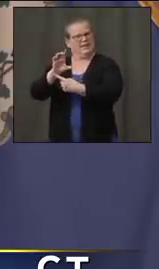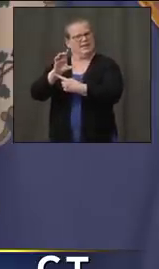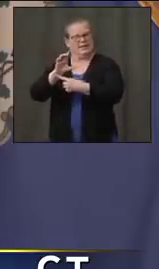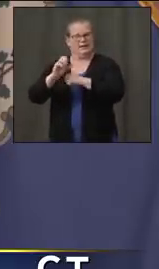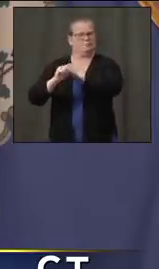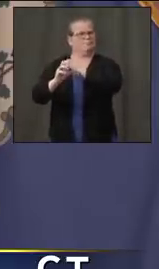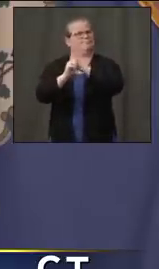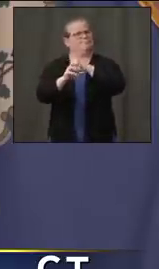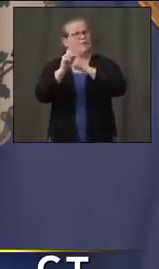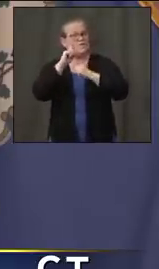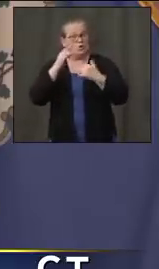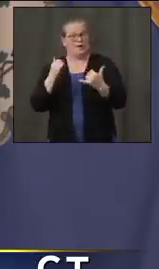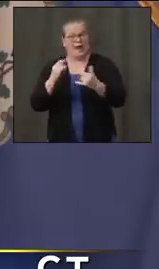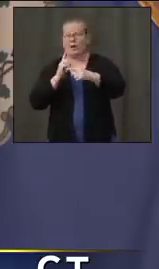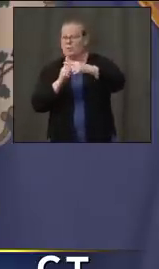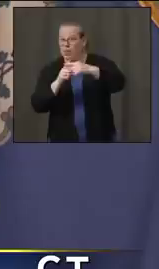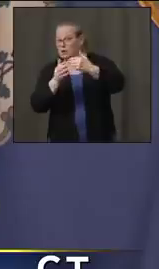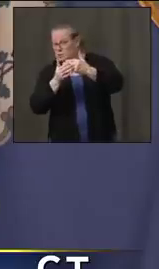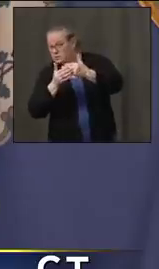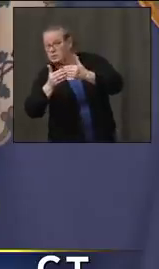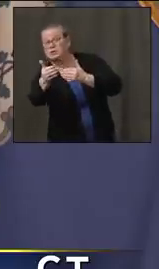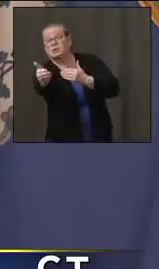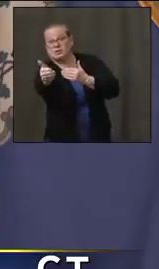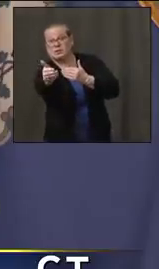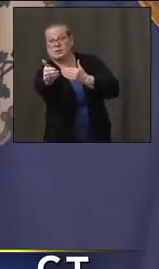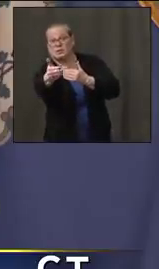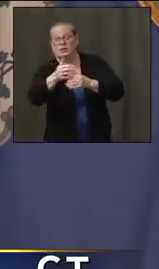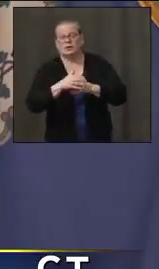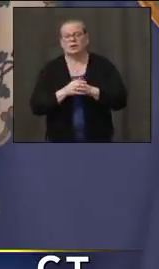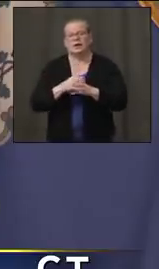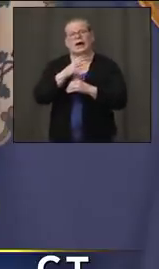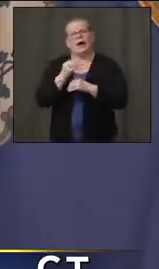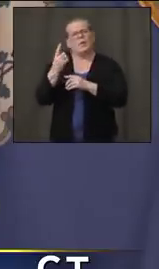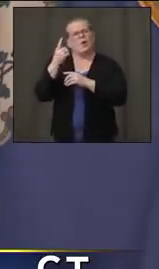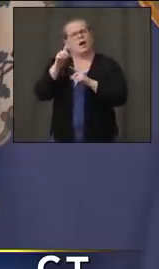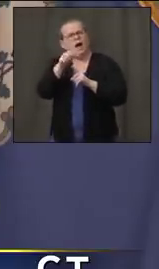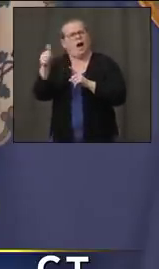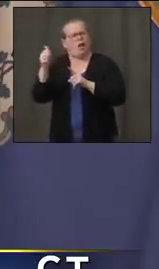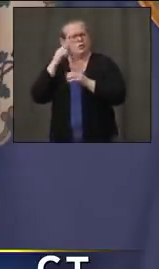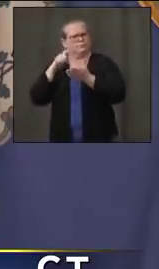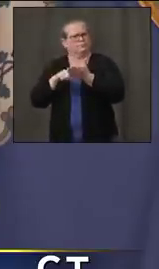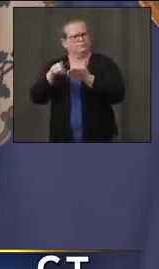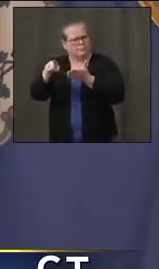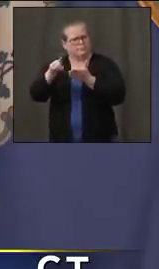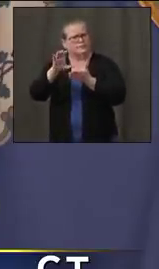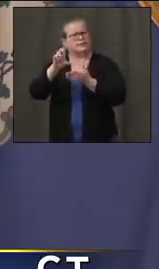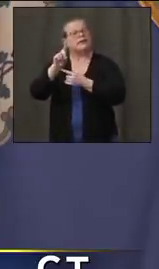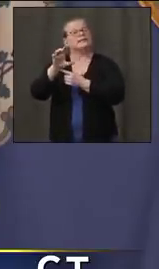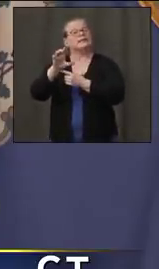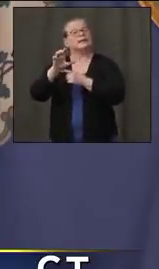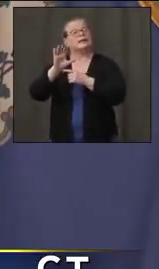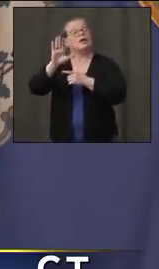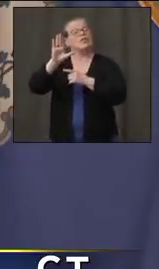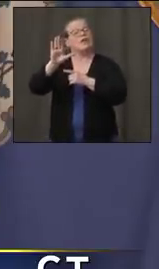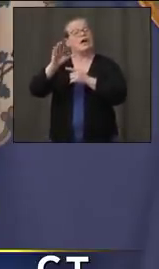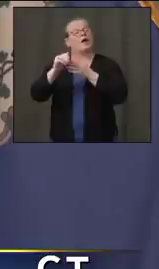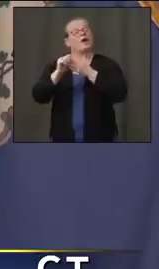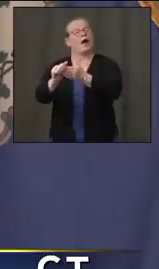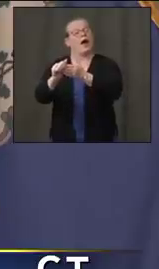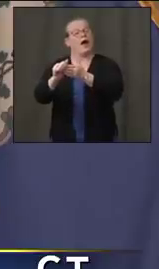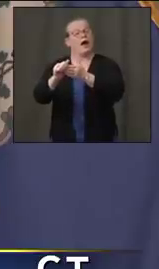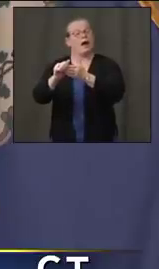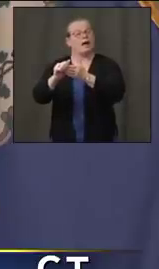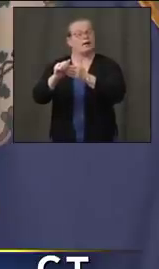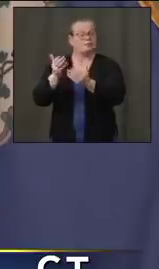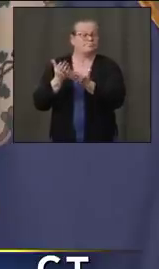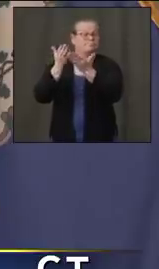near term, but the longer term as well. And this one got to me. The CDC guidelines for religious services also said